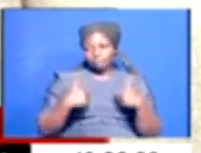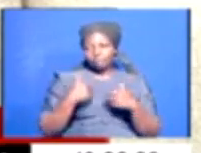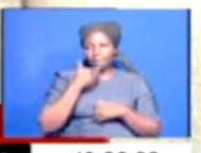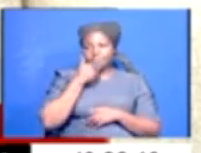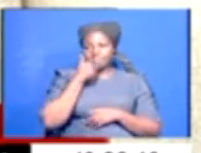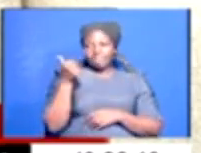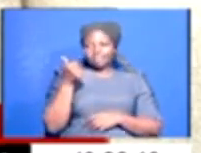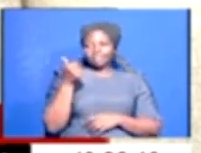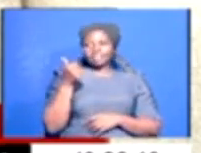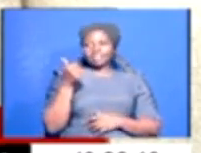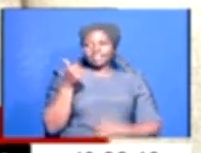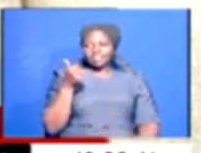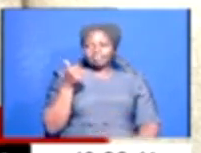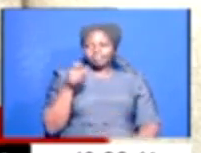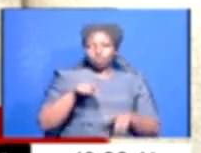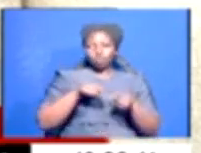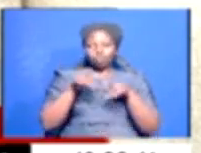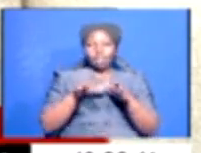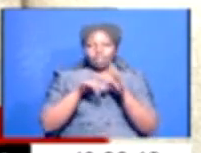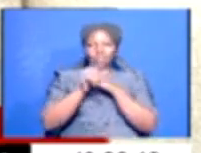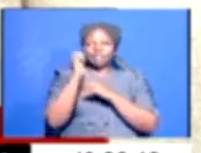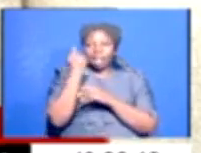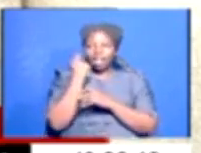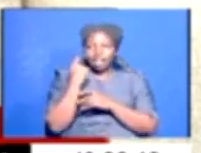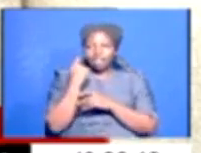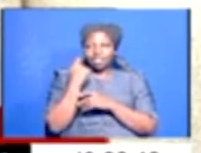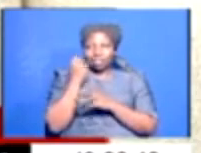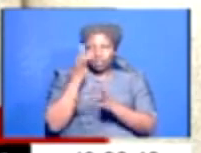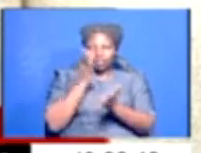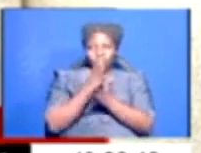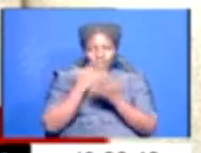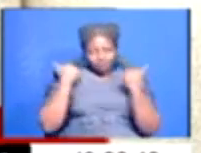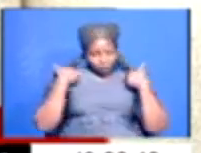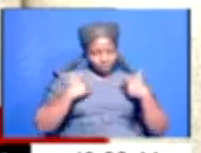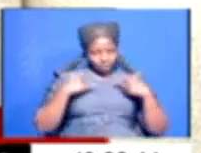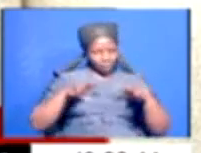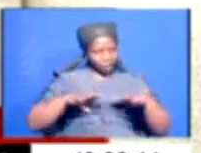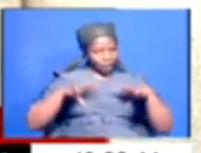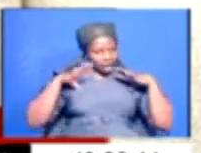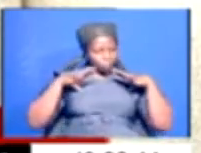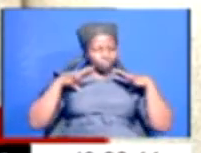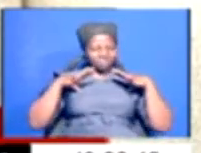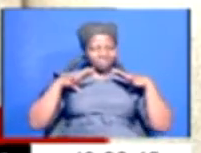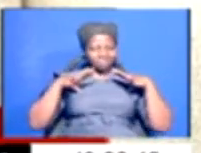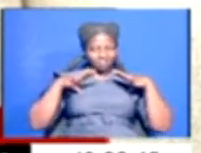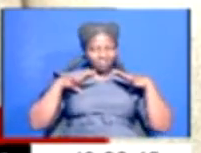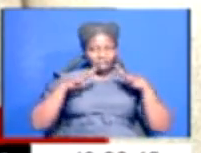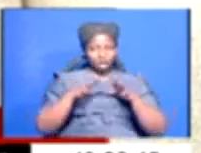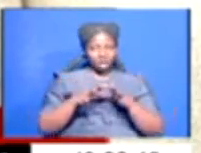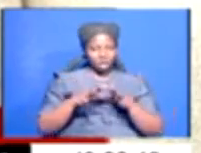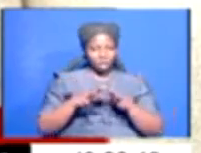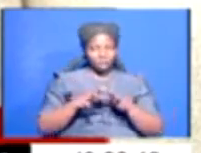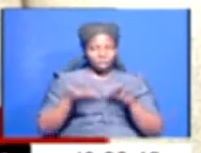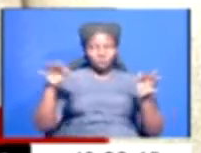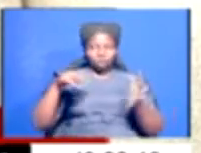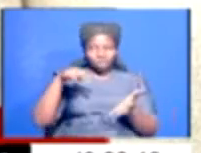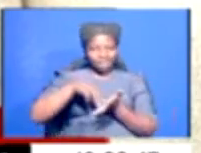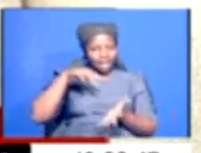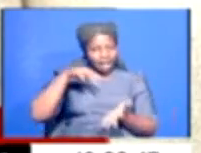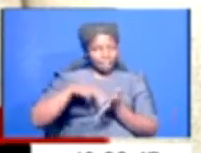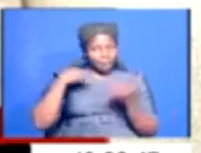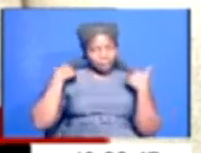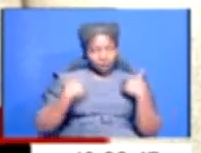Kenya. Yeah. Actually, I'm proud of that. Uh-huh. Yeah. Long jump, I'm the best in Africa, number